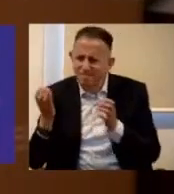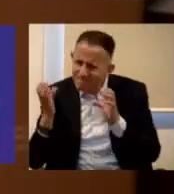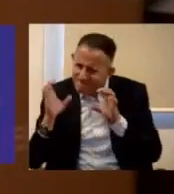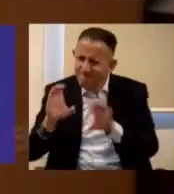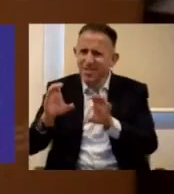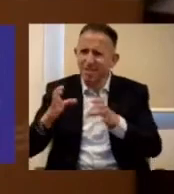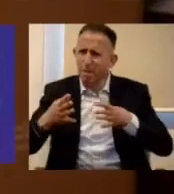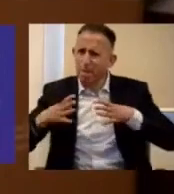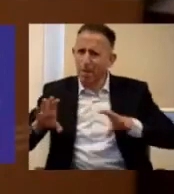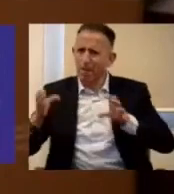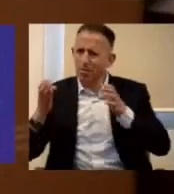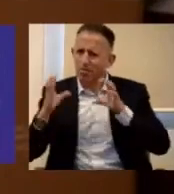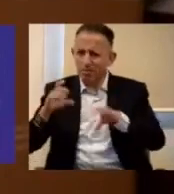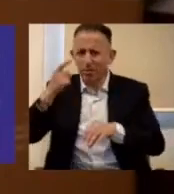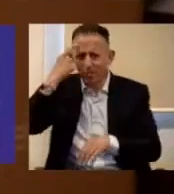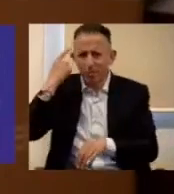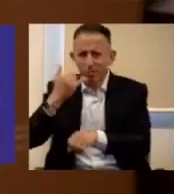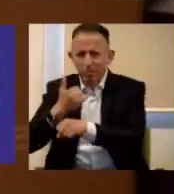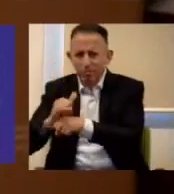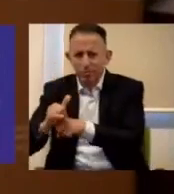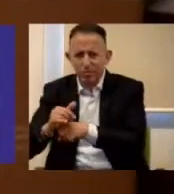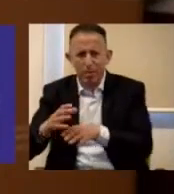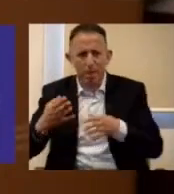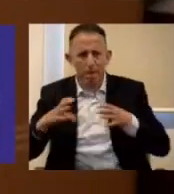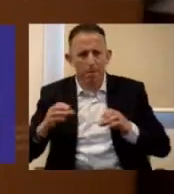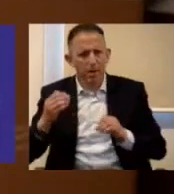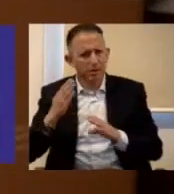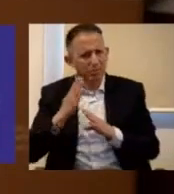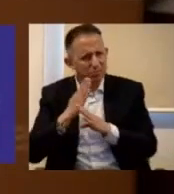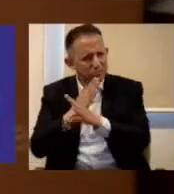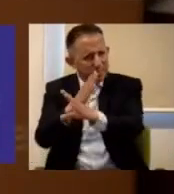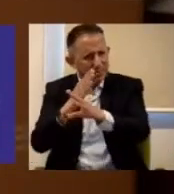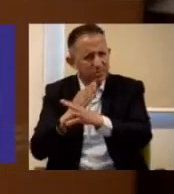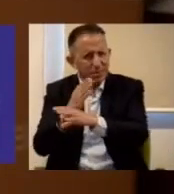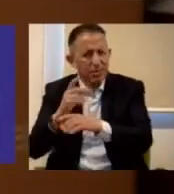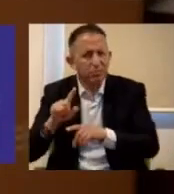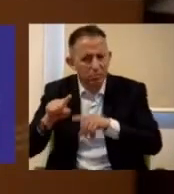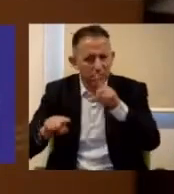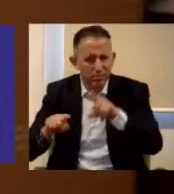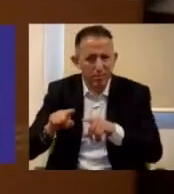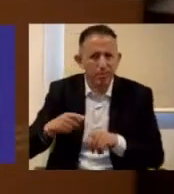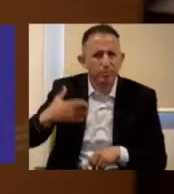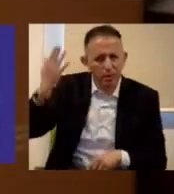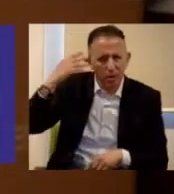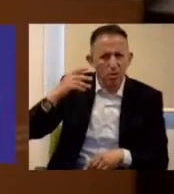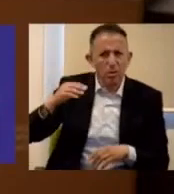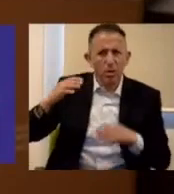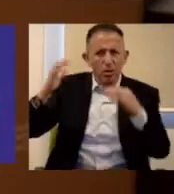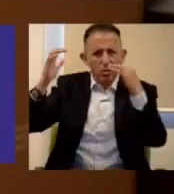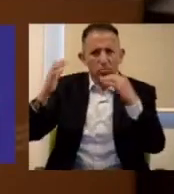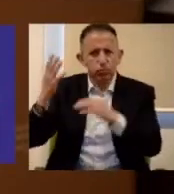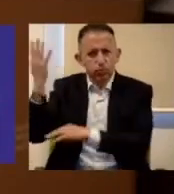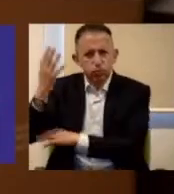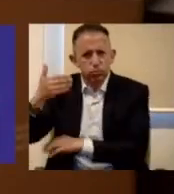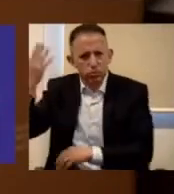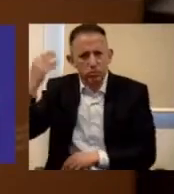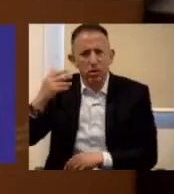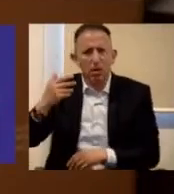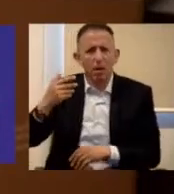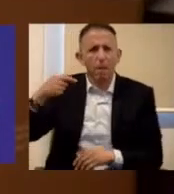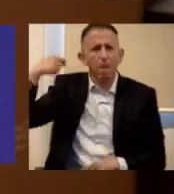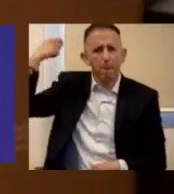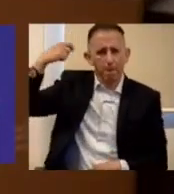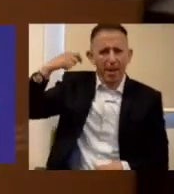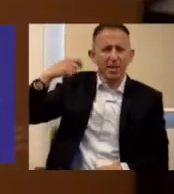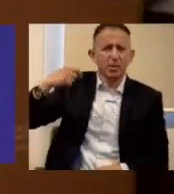2019, demanded by the President Macron, who attended and gave a talk at this conference about AI at the service of humanity, precisely for